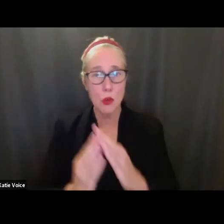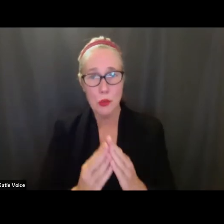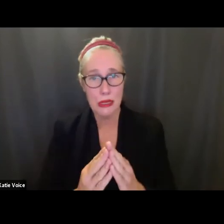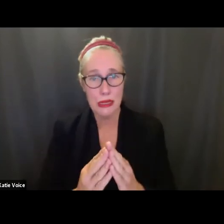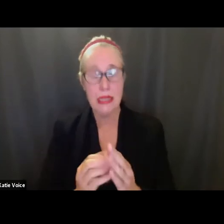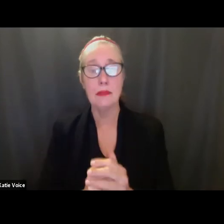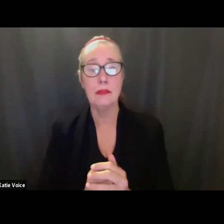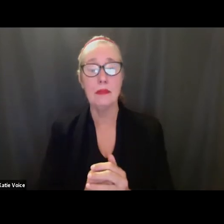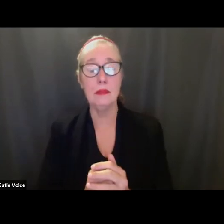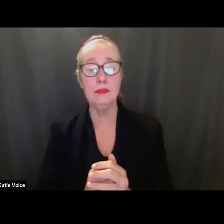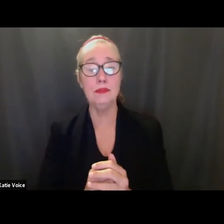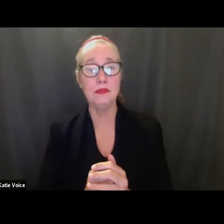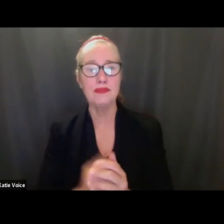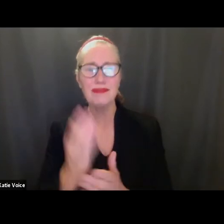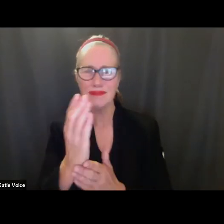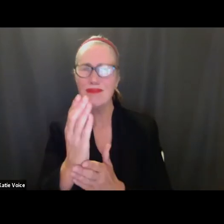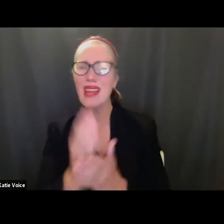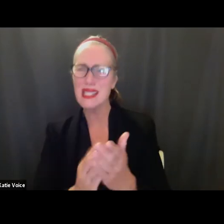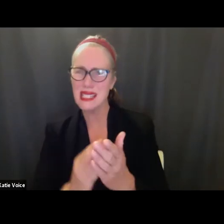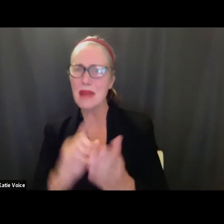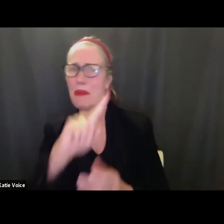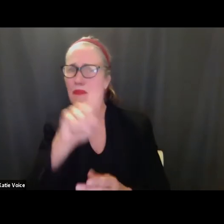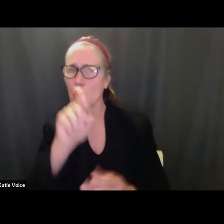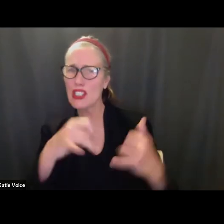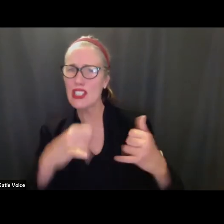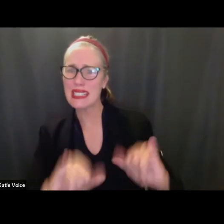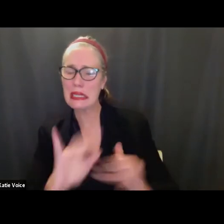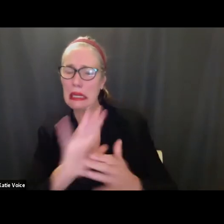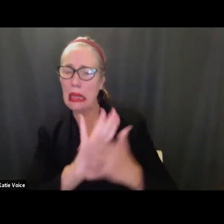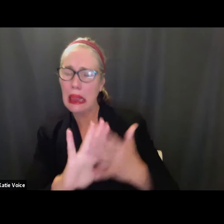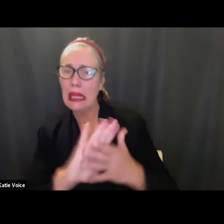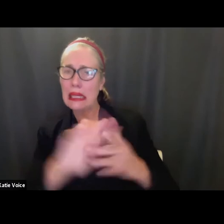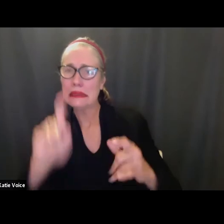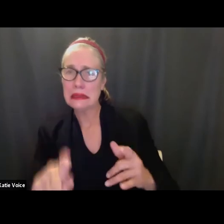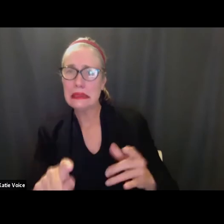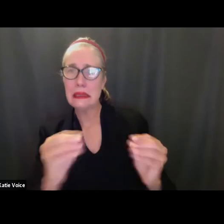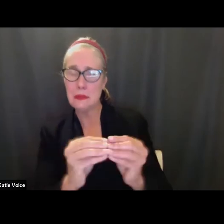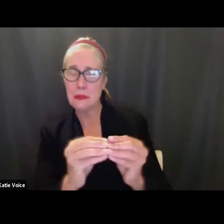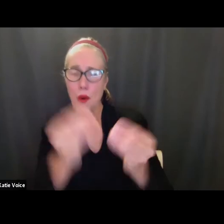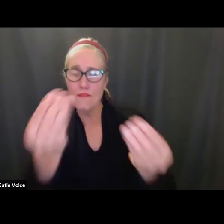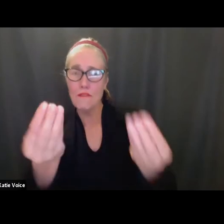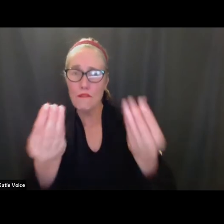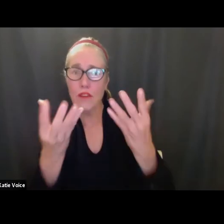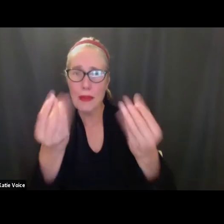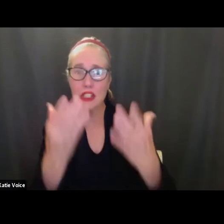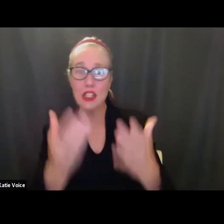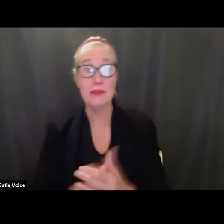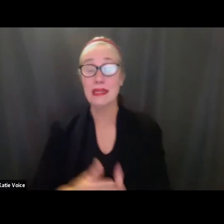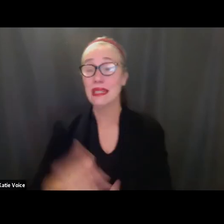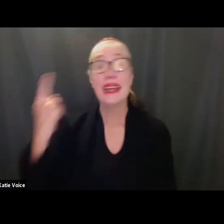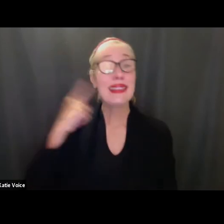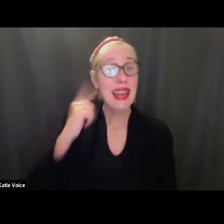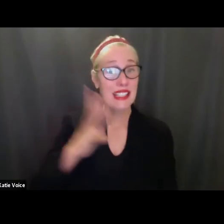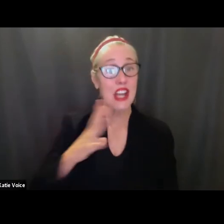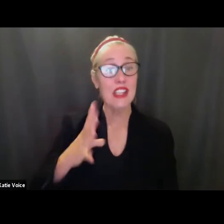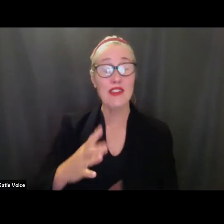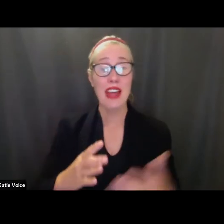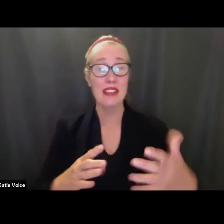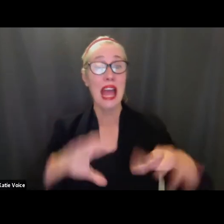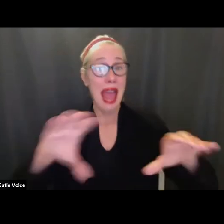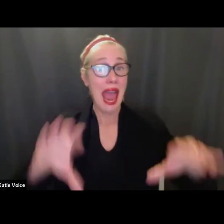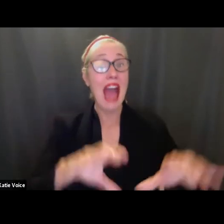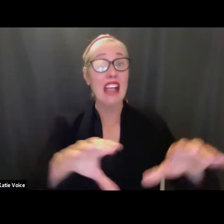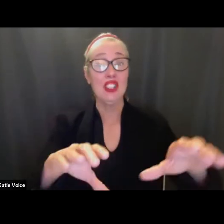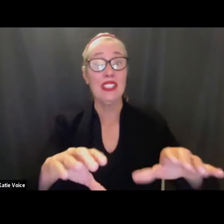as for some of the questions that were asked by board members so it's both can't that sounds just fine we will move it from being an action